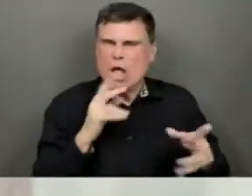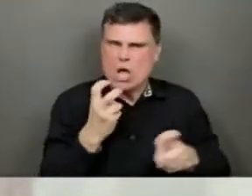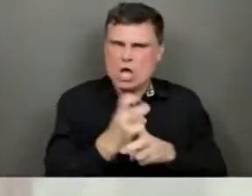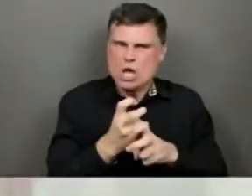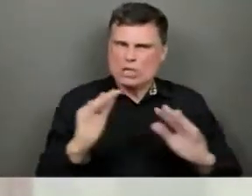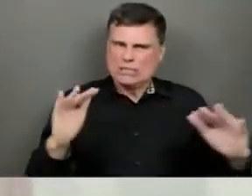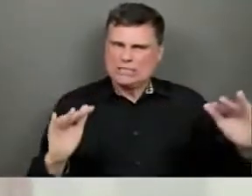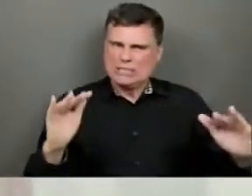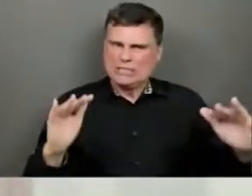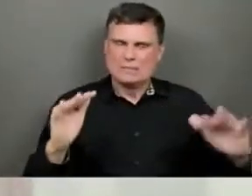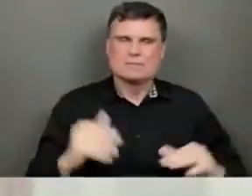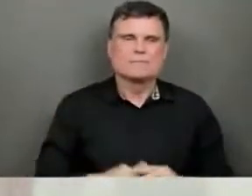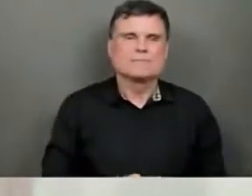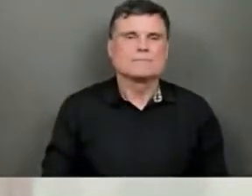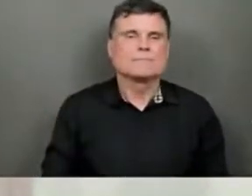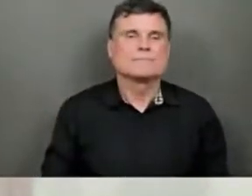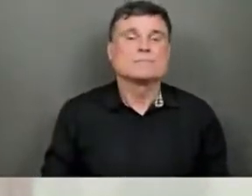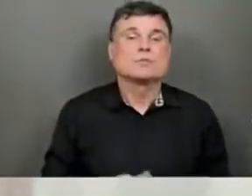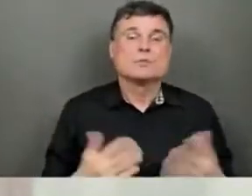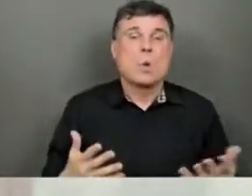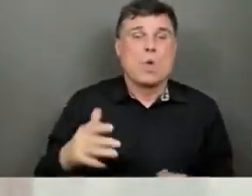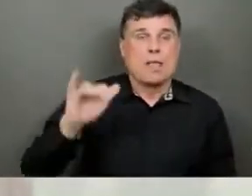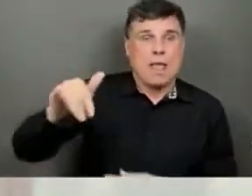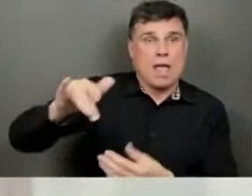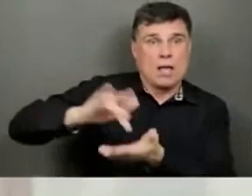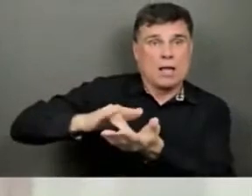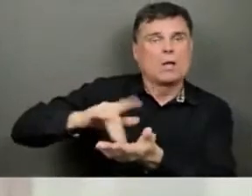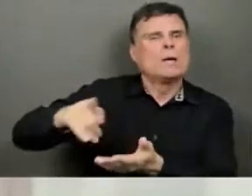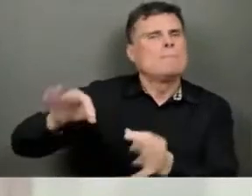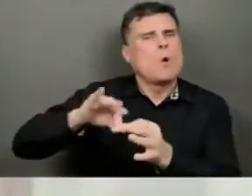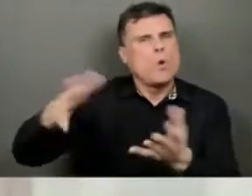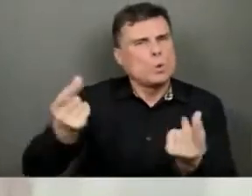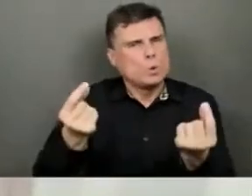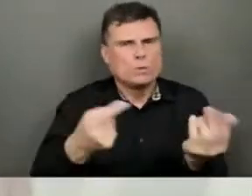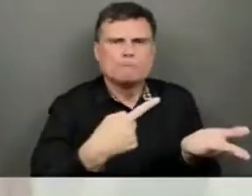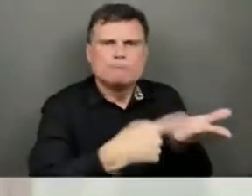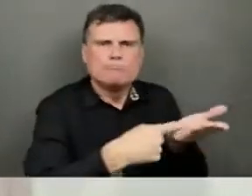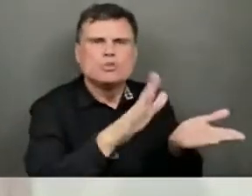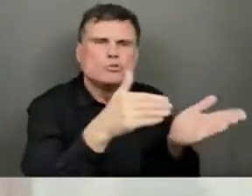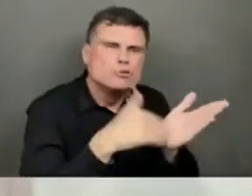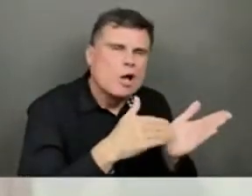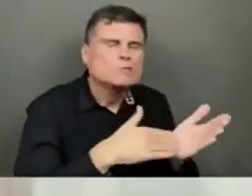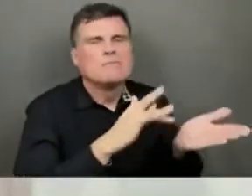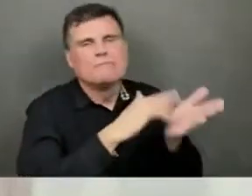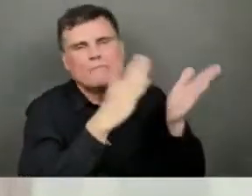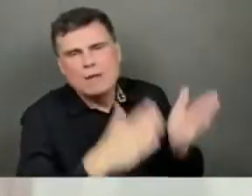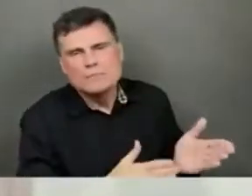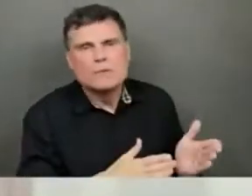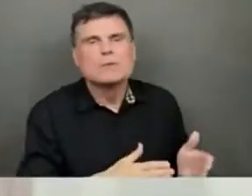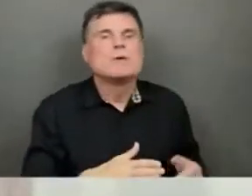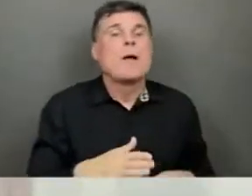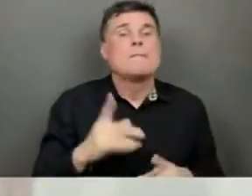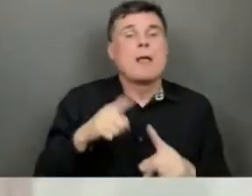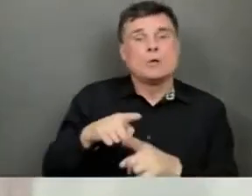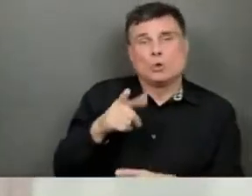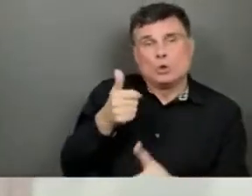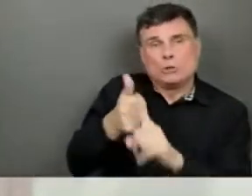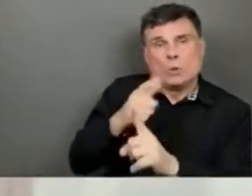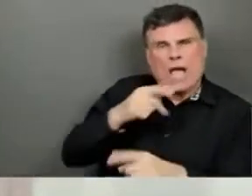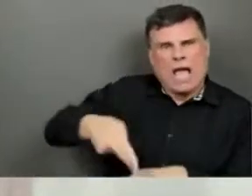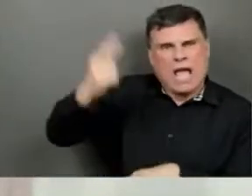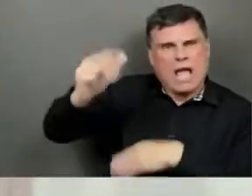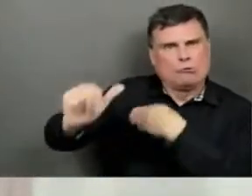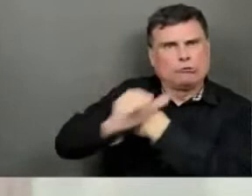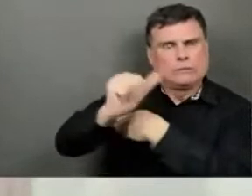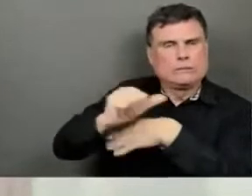So it is a discussion between a clinician and an individual who's at risk about receiving